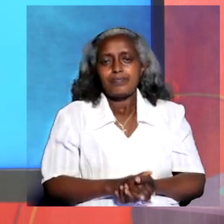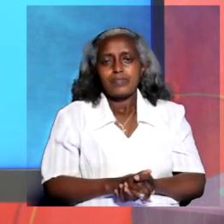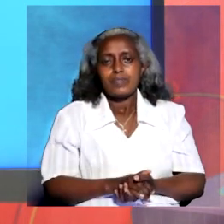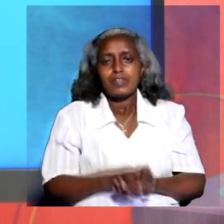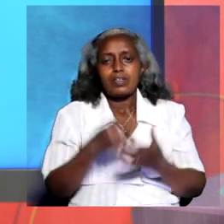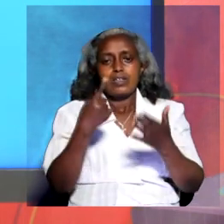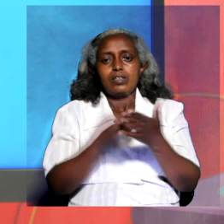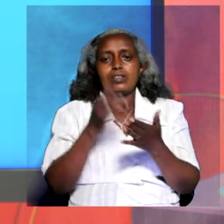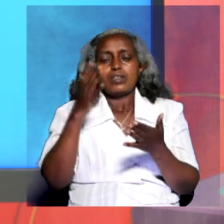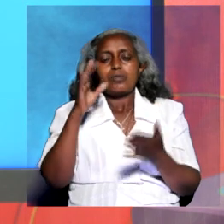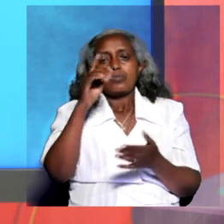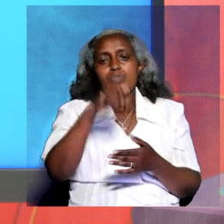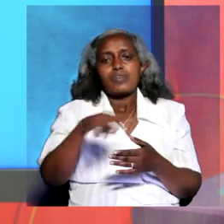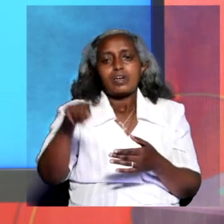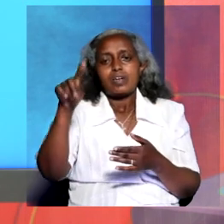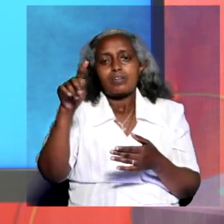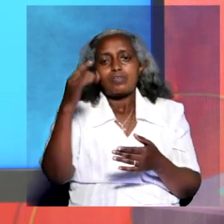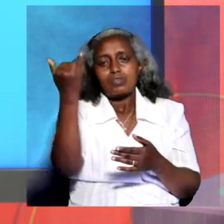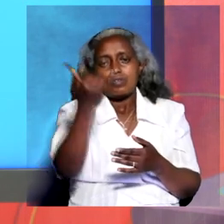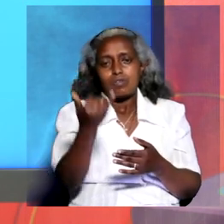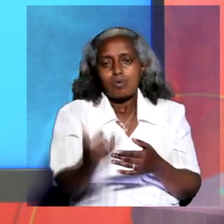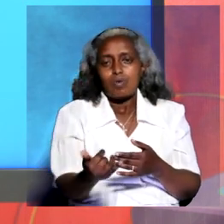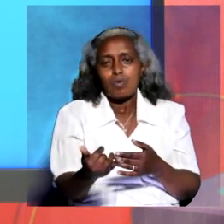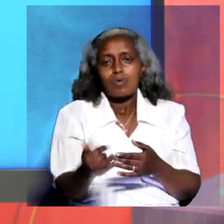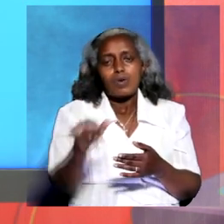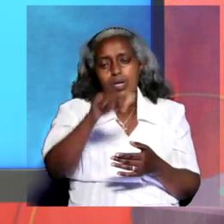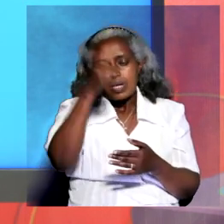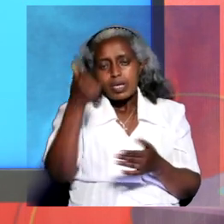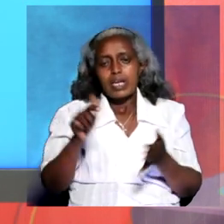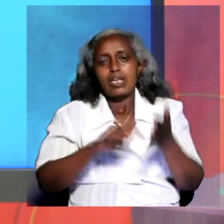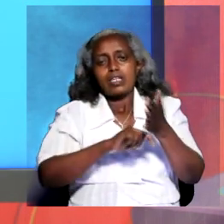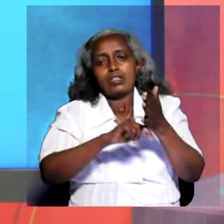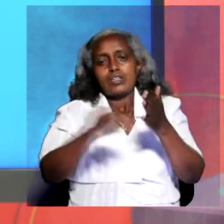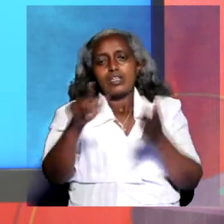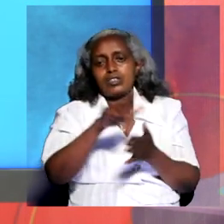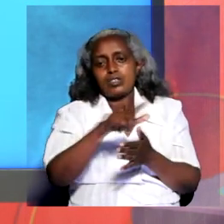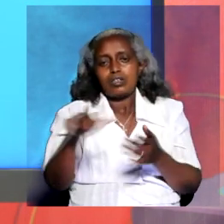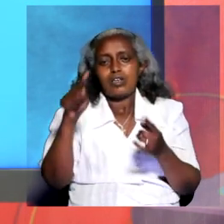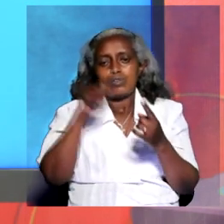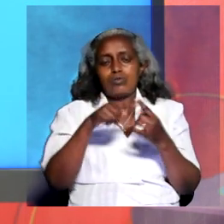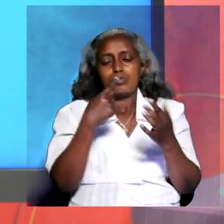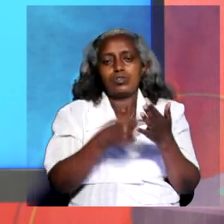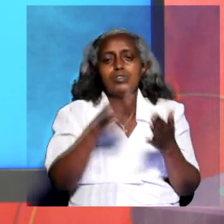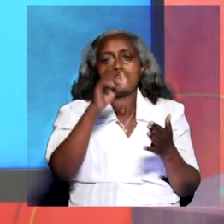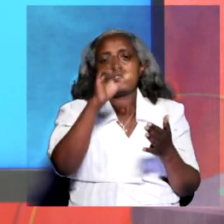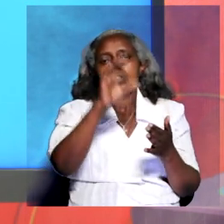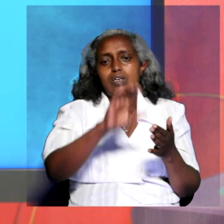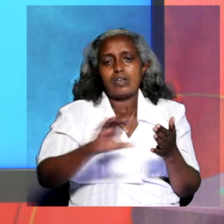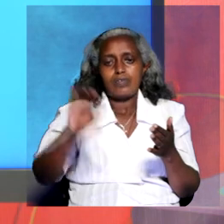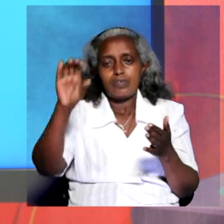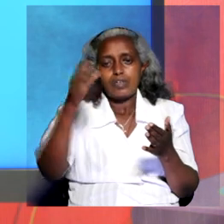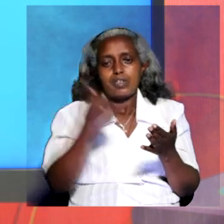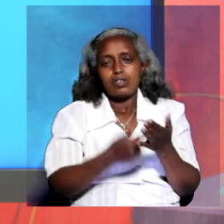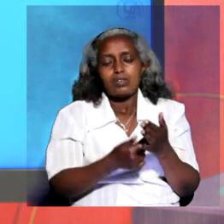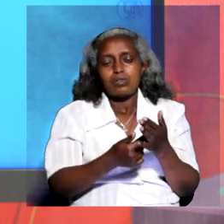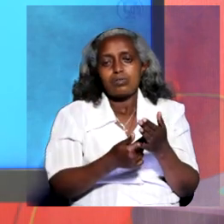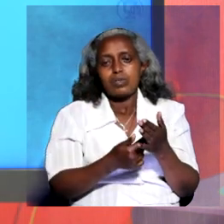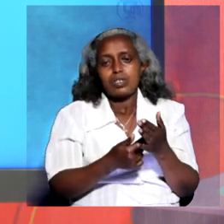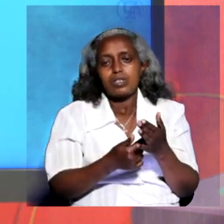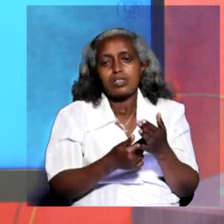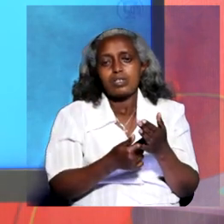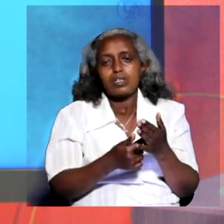such type of curve, if you draw any tangent line to this curve, it will be